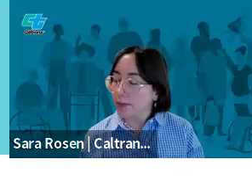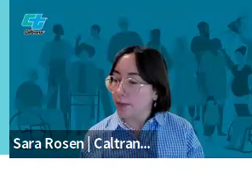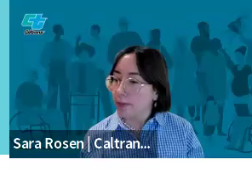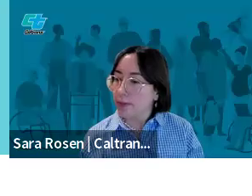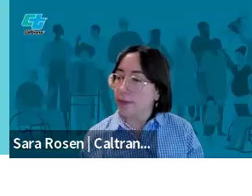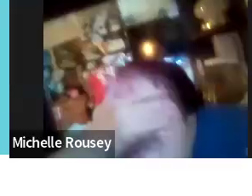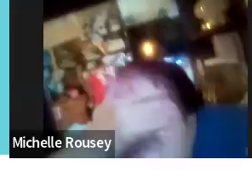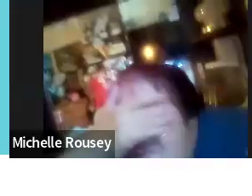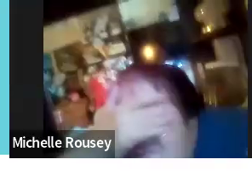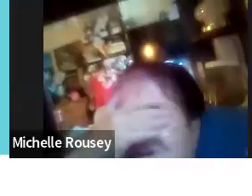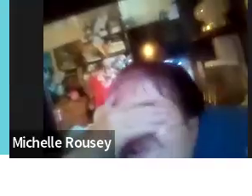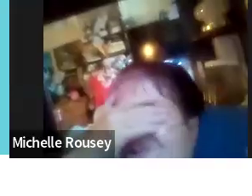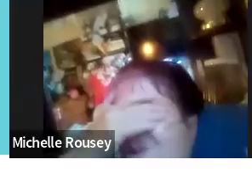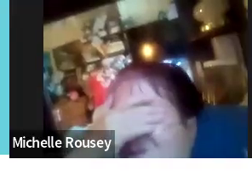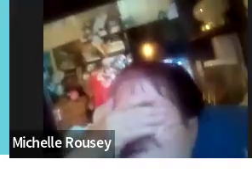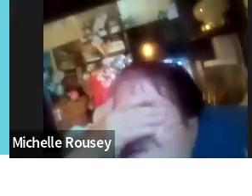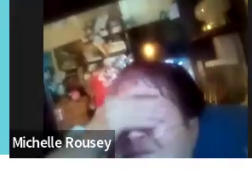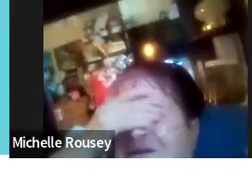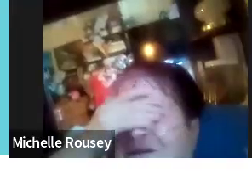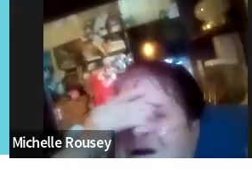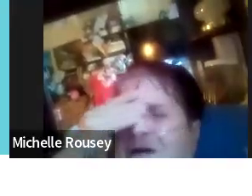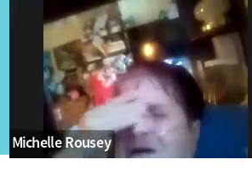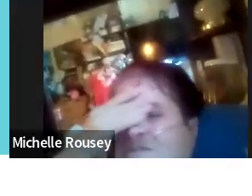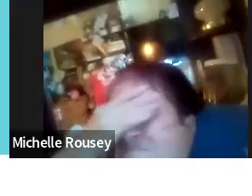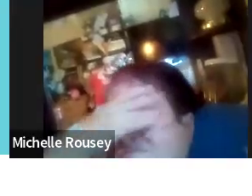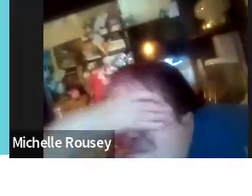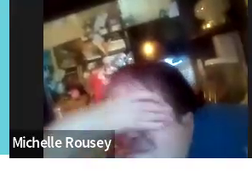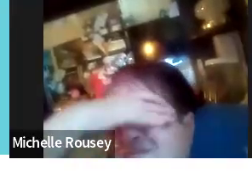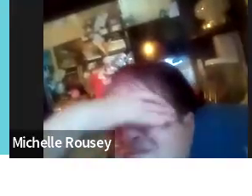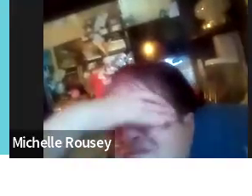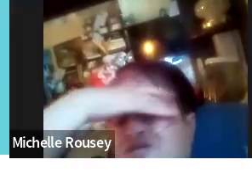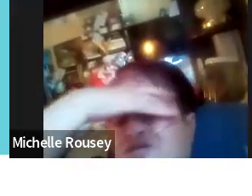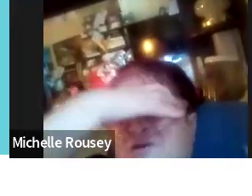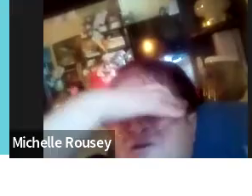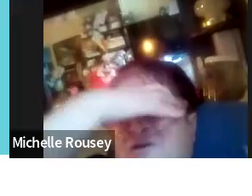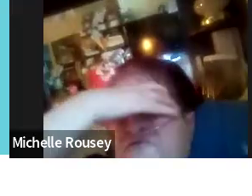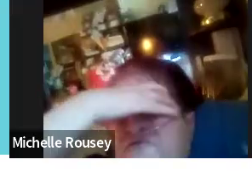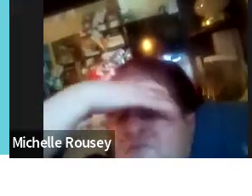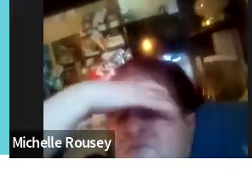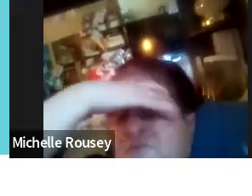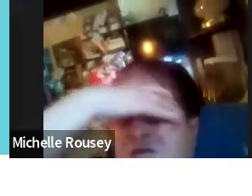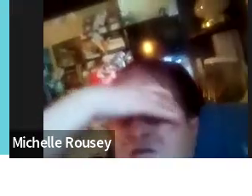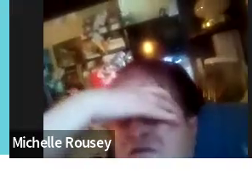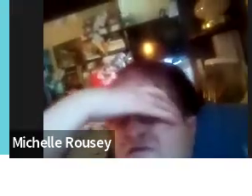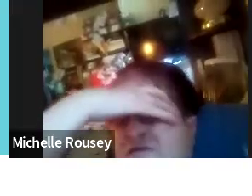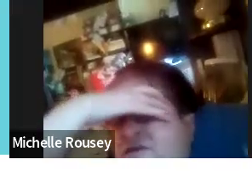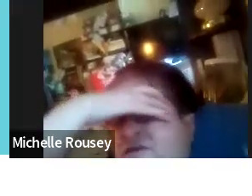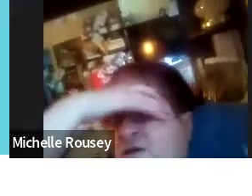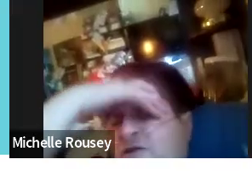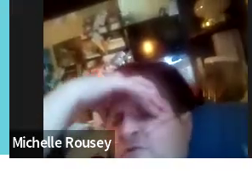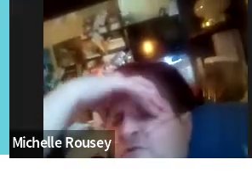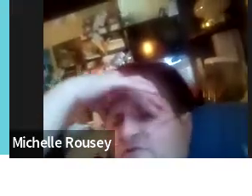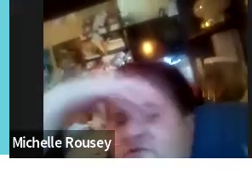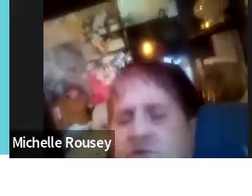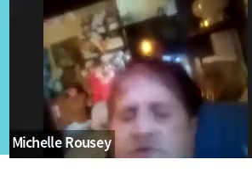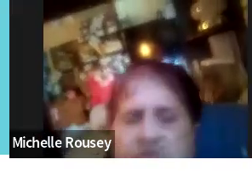I didn't really want to interrupt, but last year when I first came on the EAC,